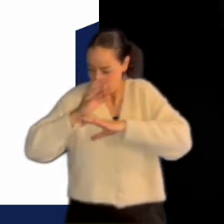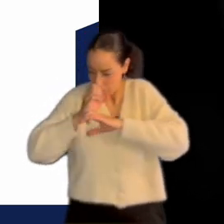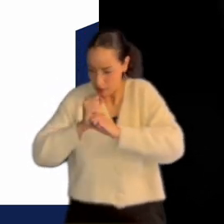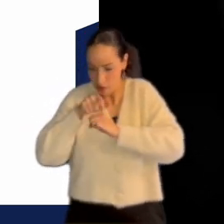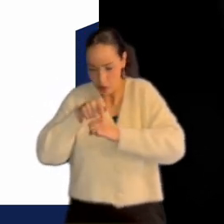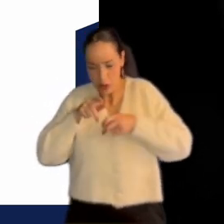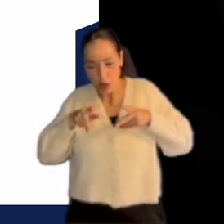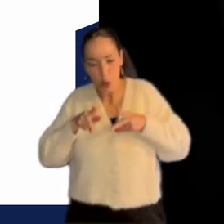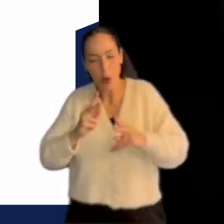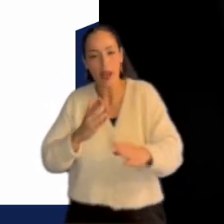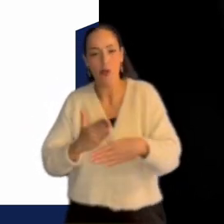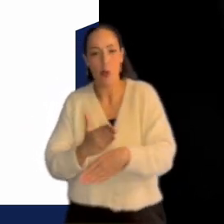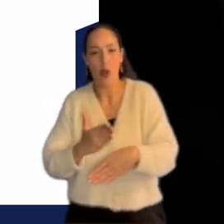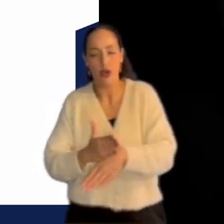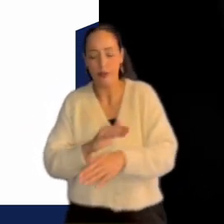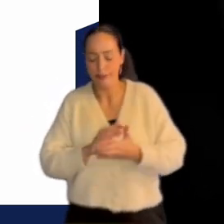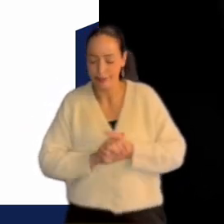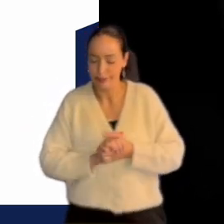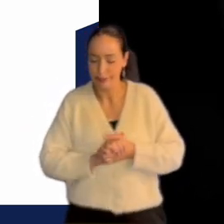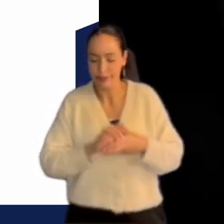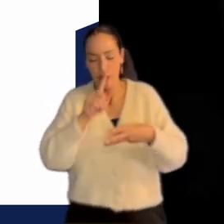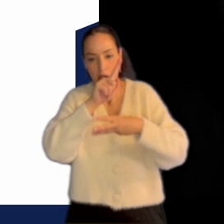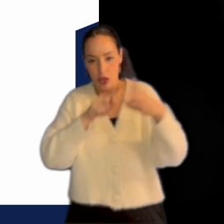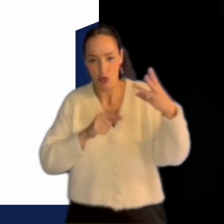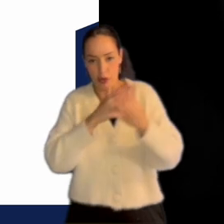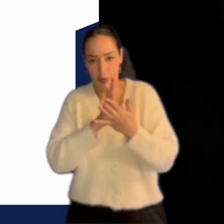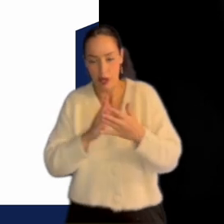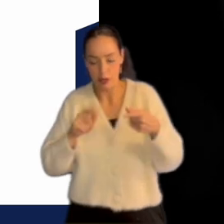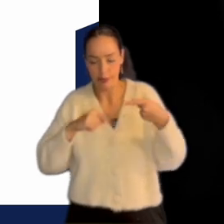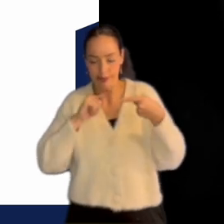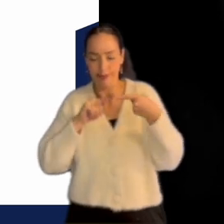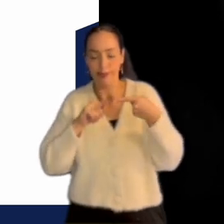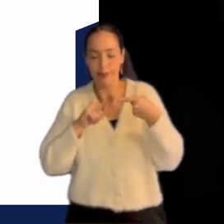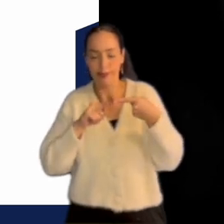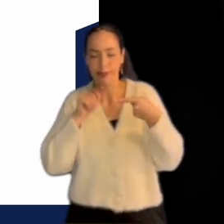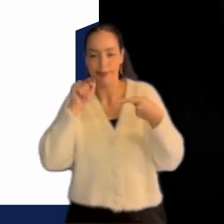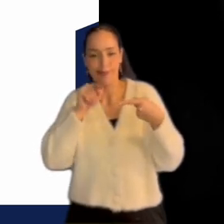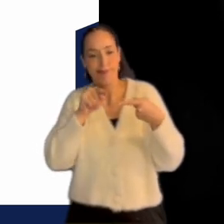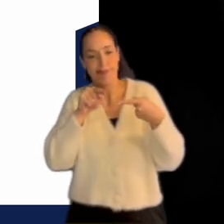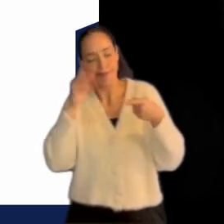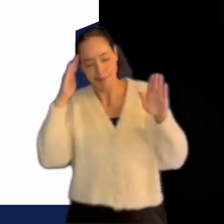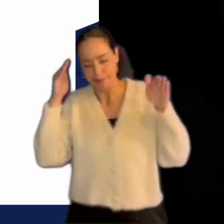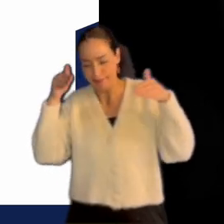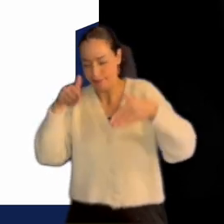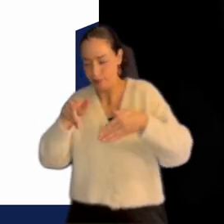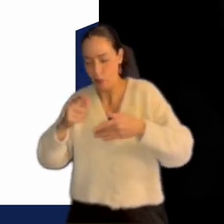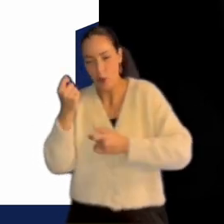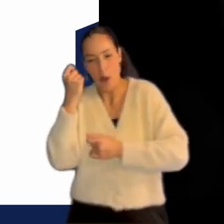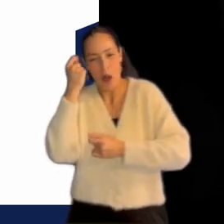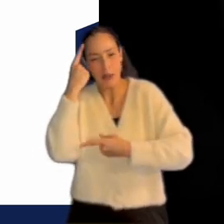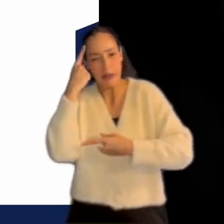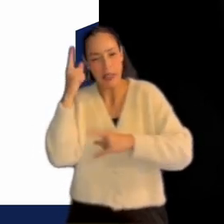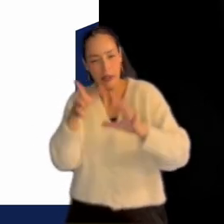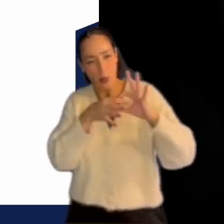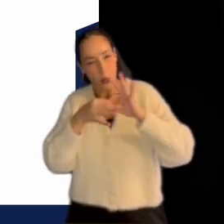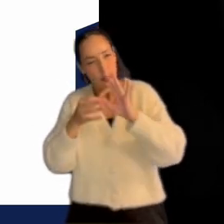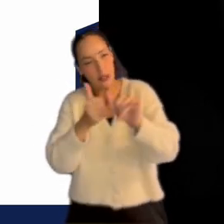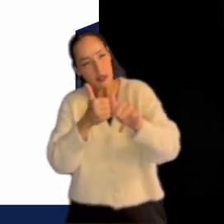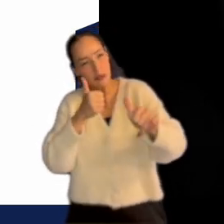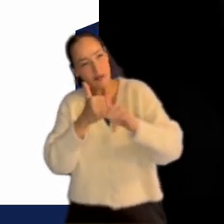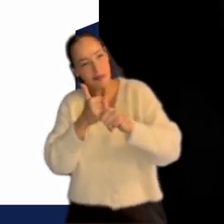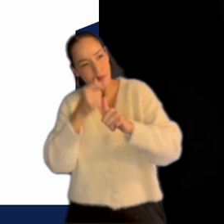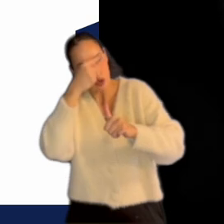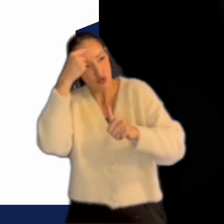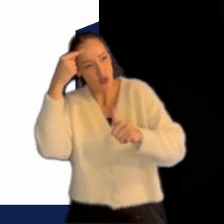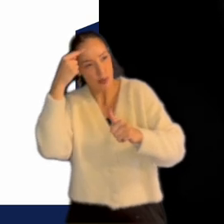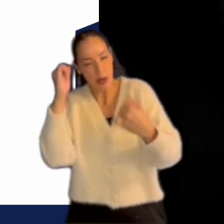working. Comprised of three chapters, Chapter 6 opens by focusing on understanding organisations, trauma, power and